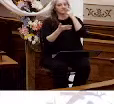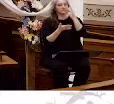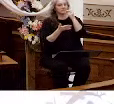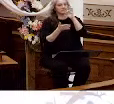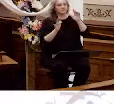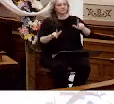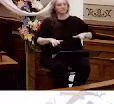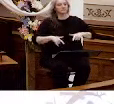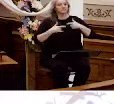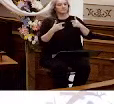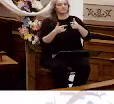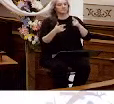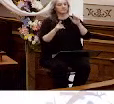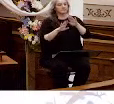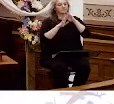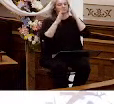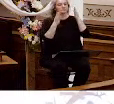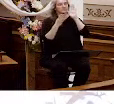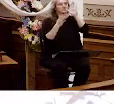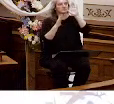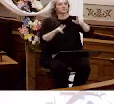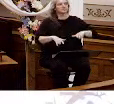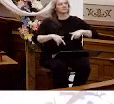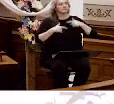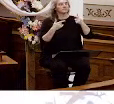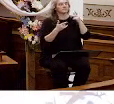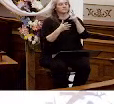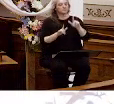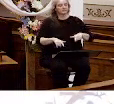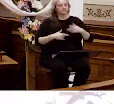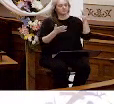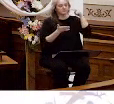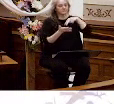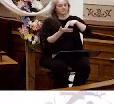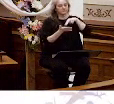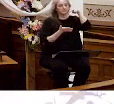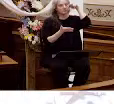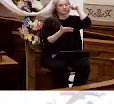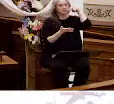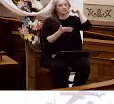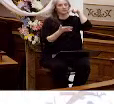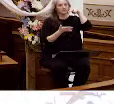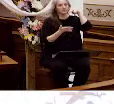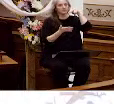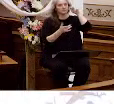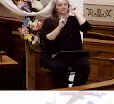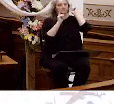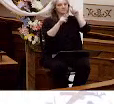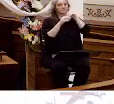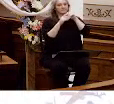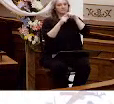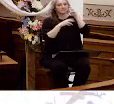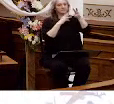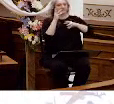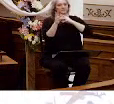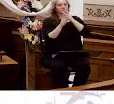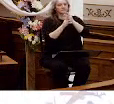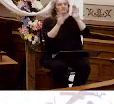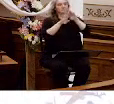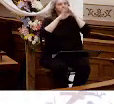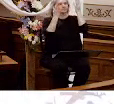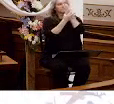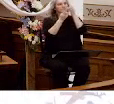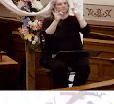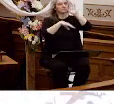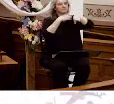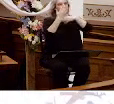our life unlocked, your life resurrected. And now may you go into the world, unlocking freedom in all